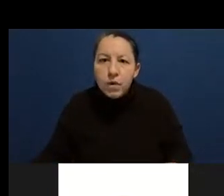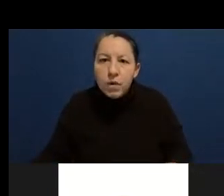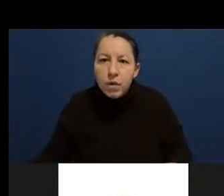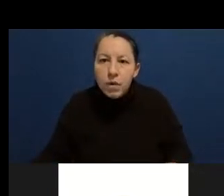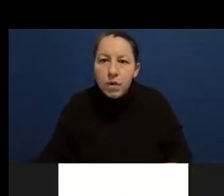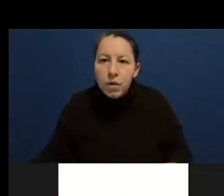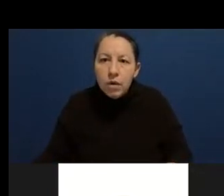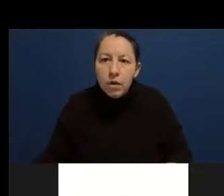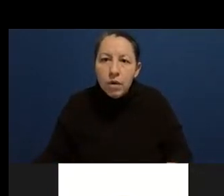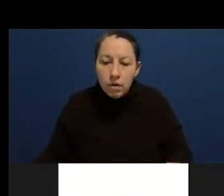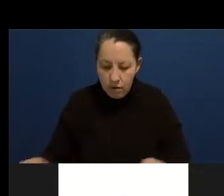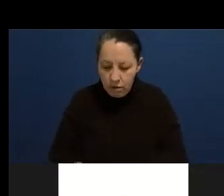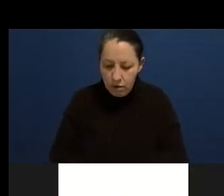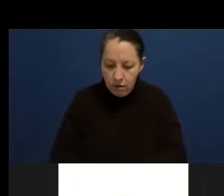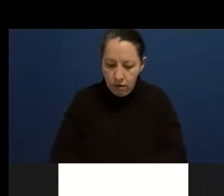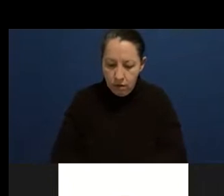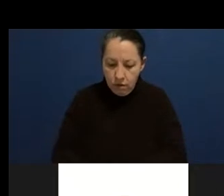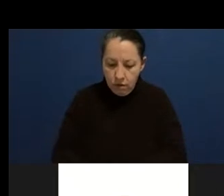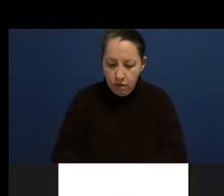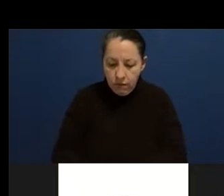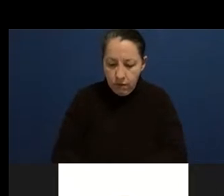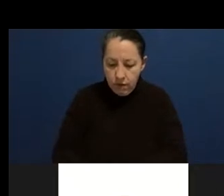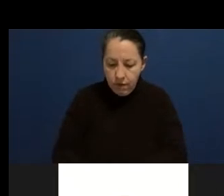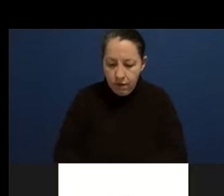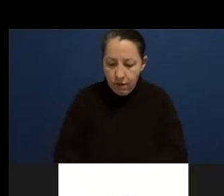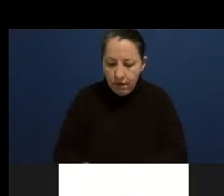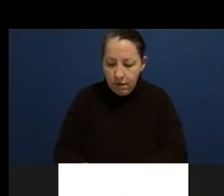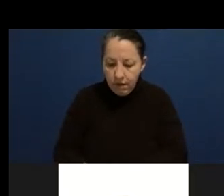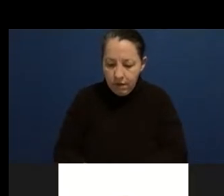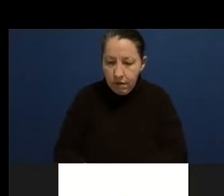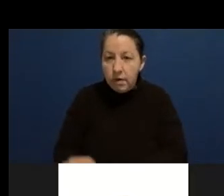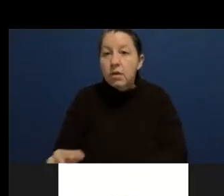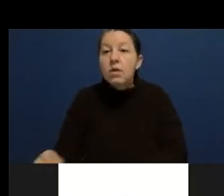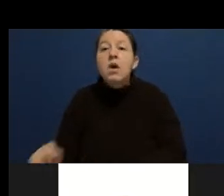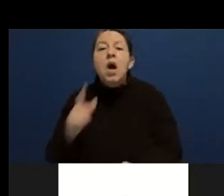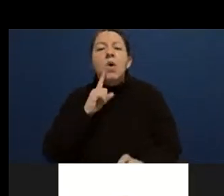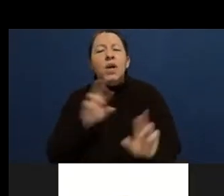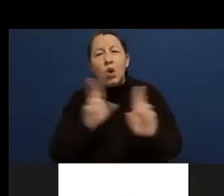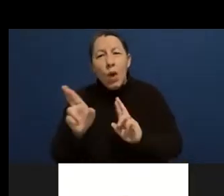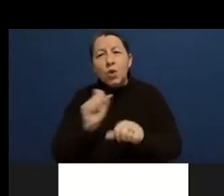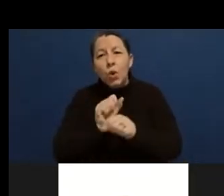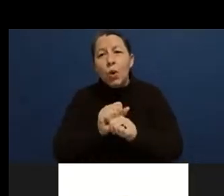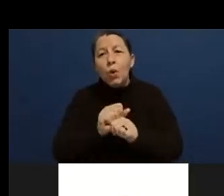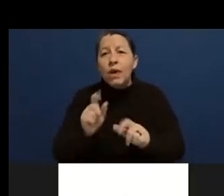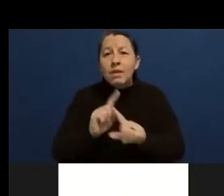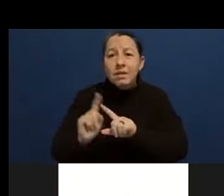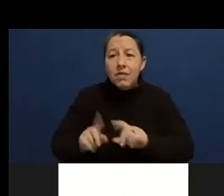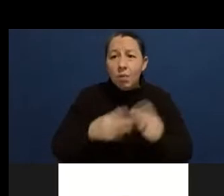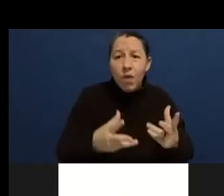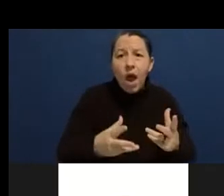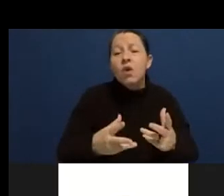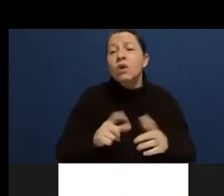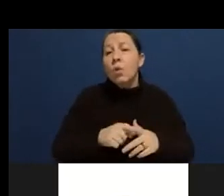So we are getting ready to work with many different providers in the next few months, launching some other programs working around